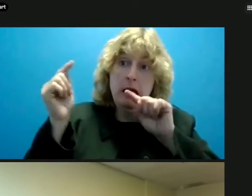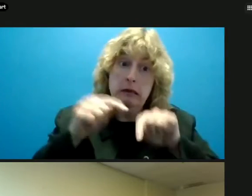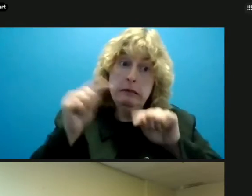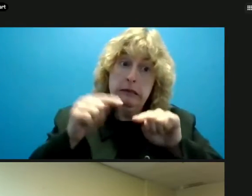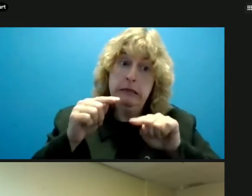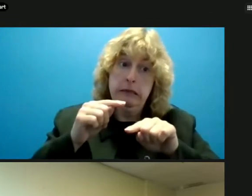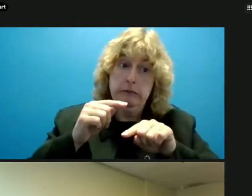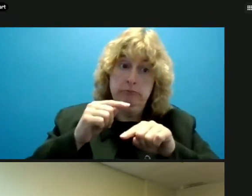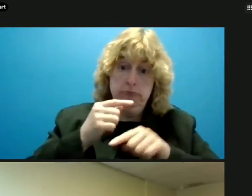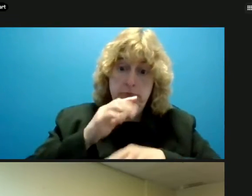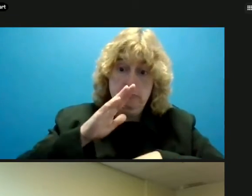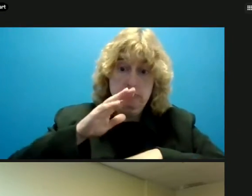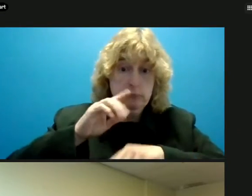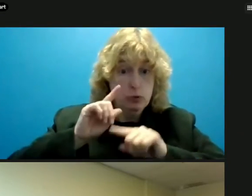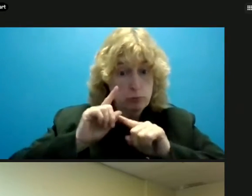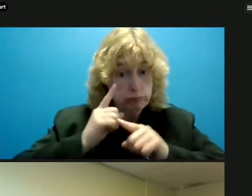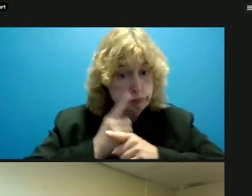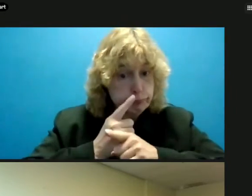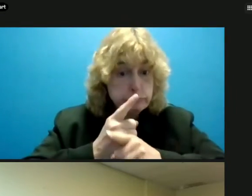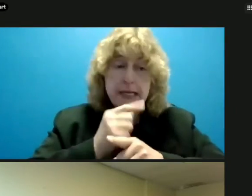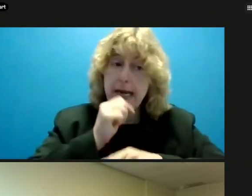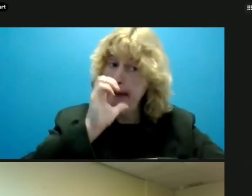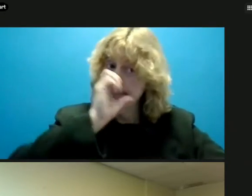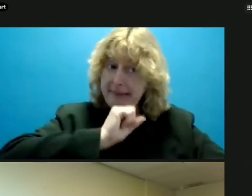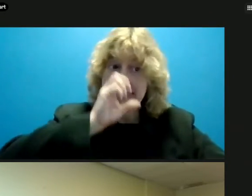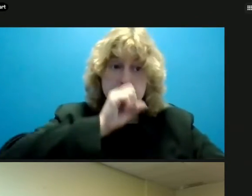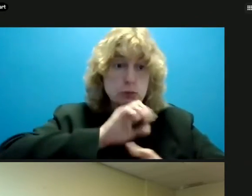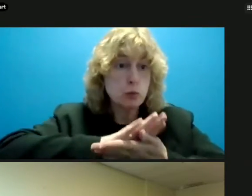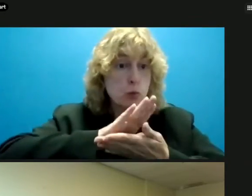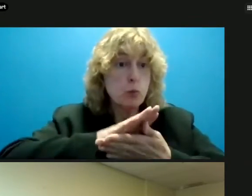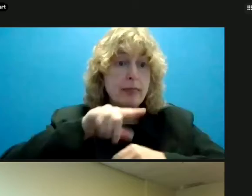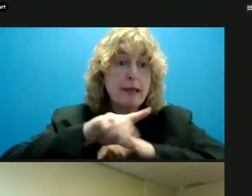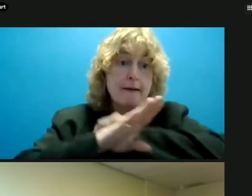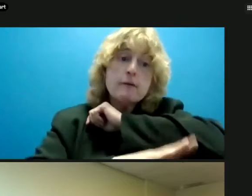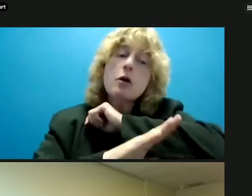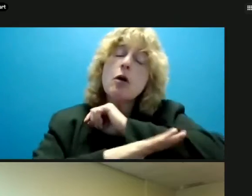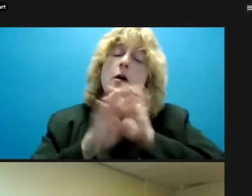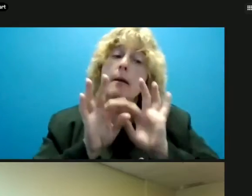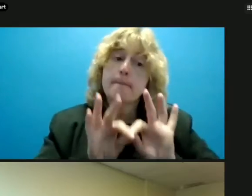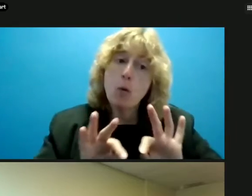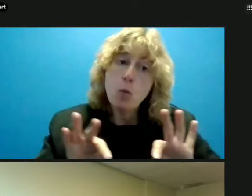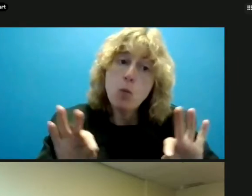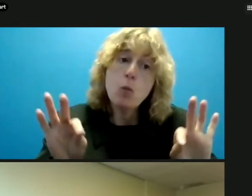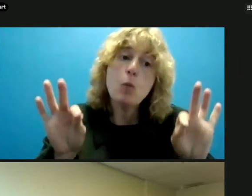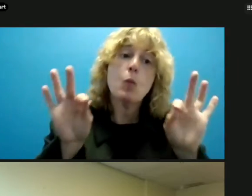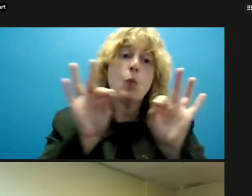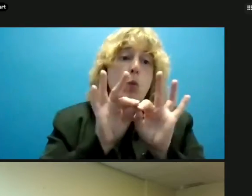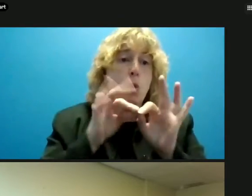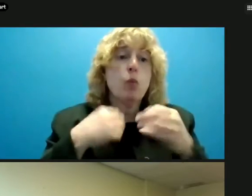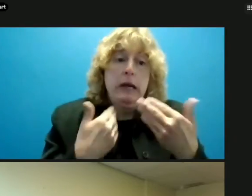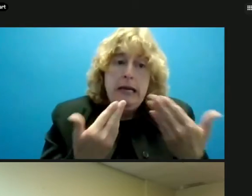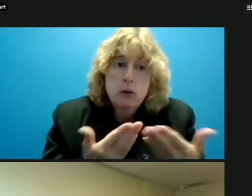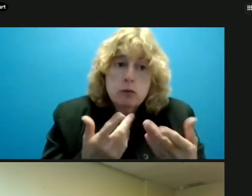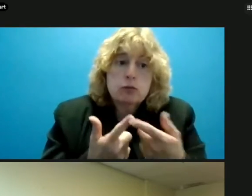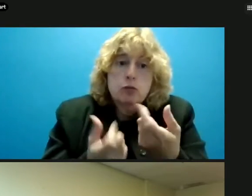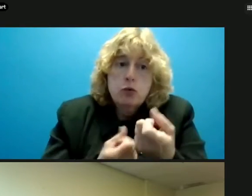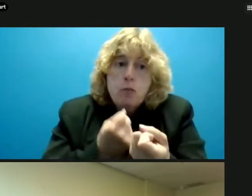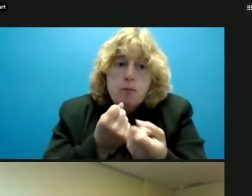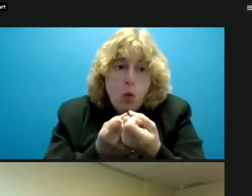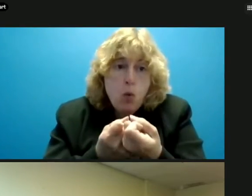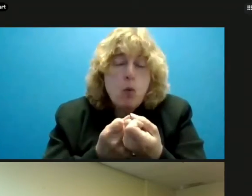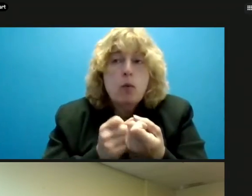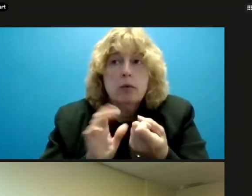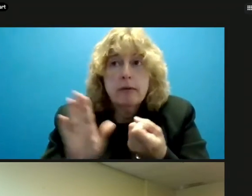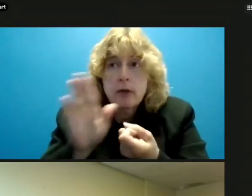important. I want families to know that we are here to support their needs and their desires and their wants to reengage